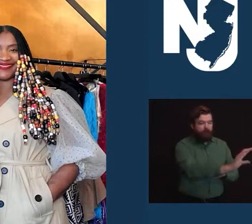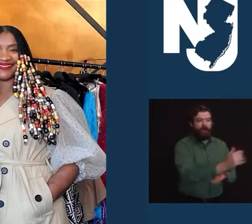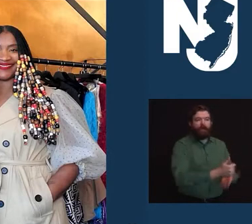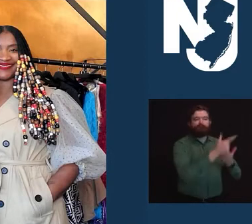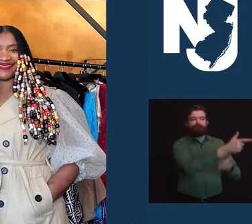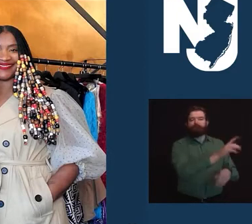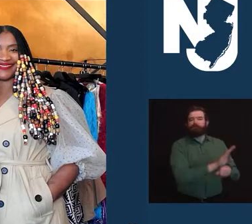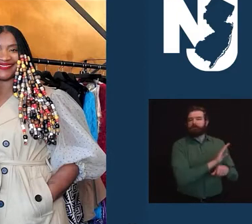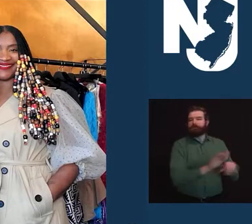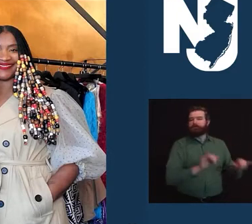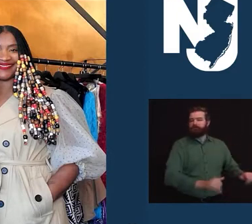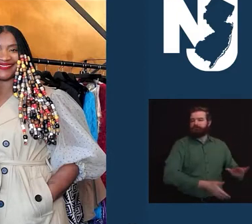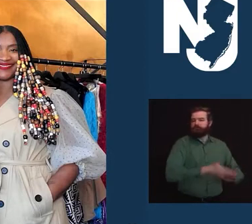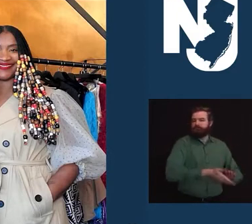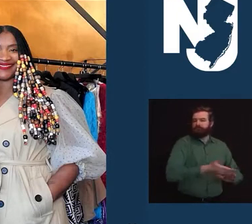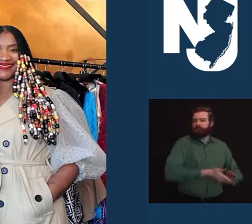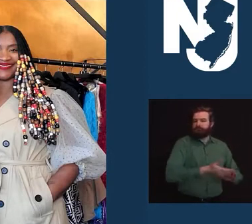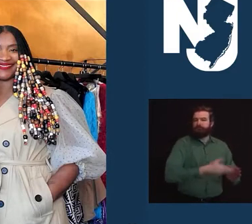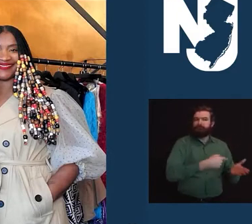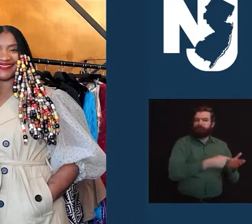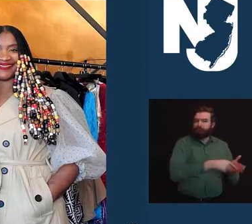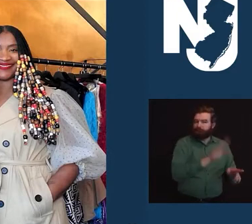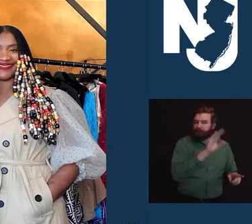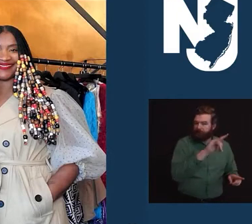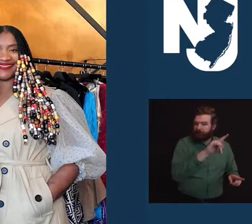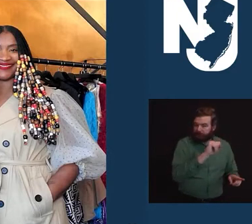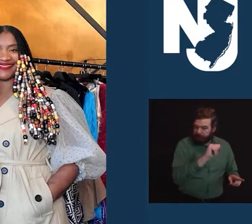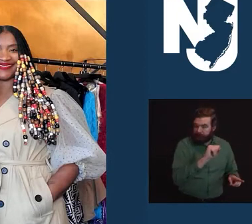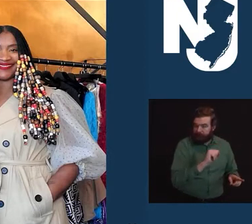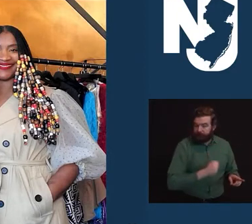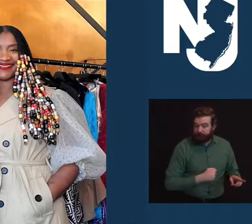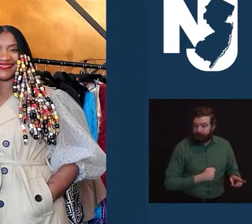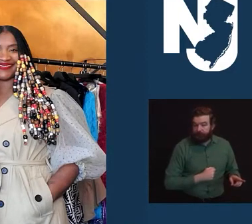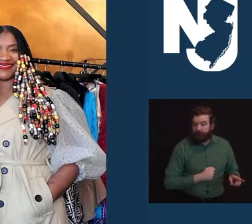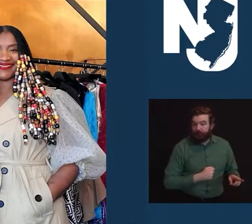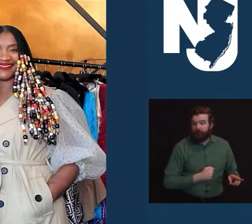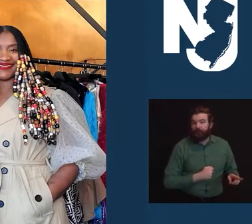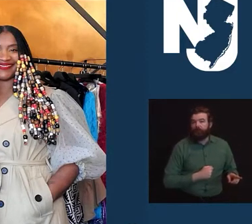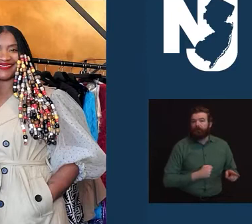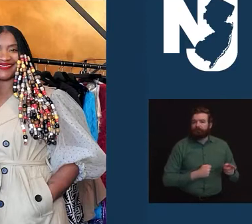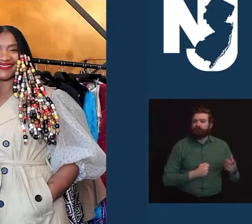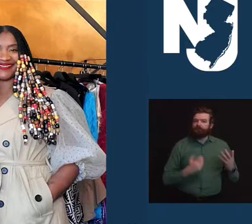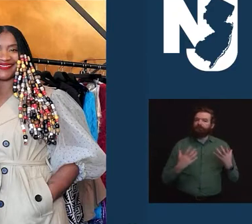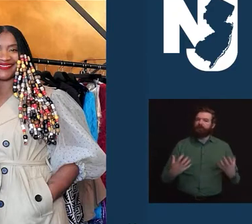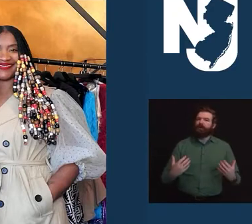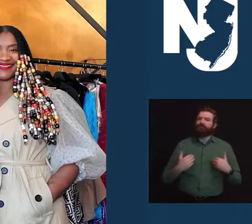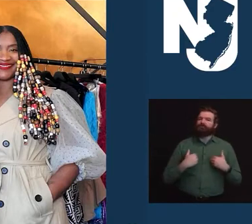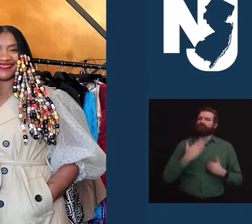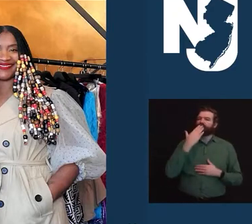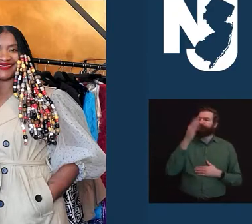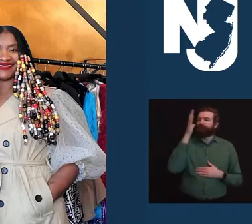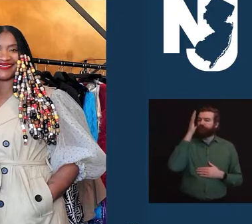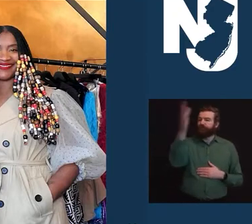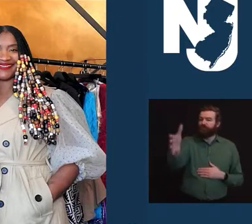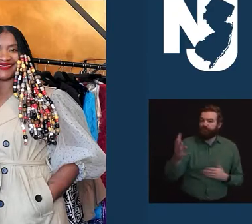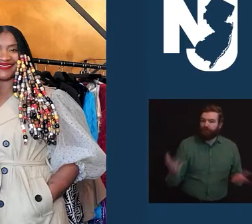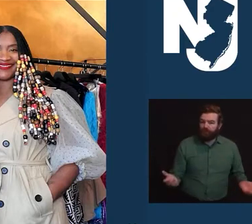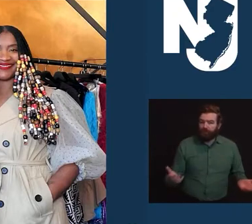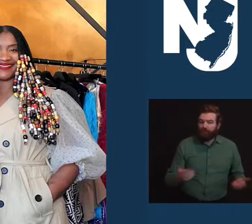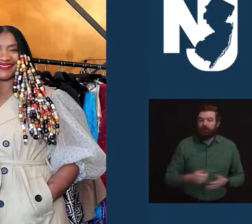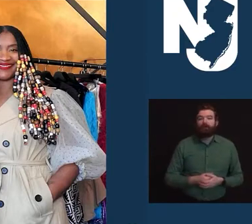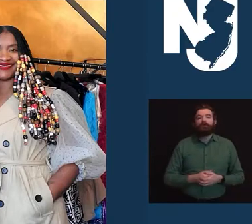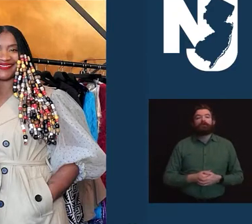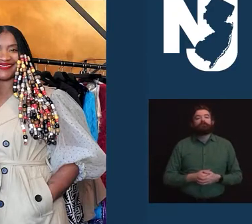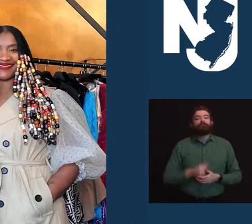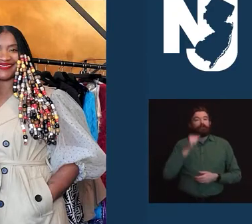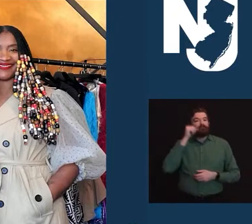expenses so she can look to a prosperous and creative future. She and I spoke on Wednesday, had a great conversation. You got to go see